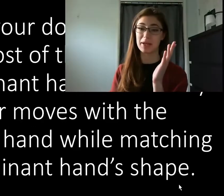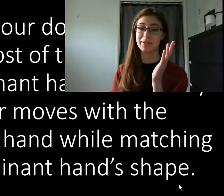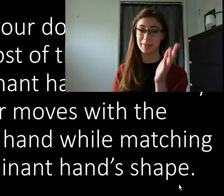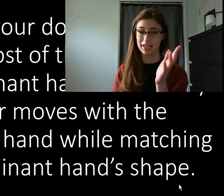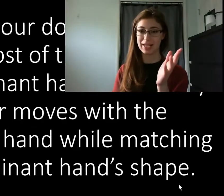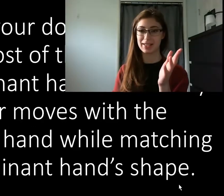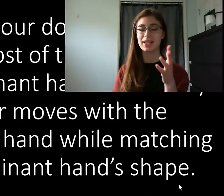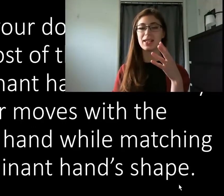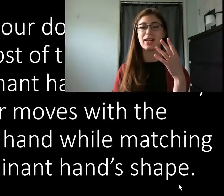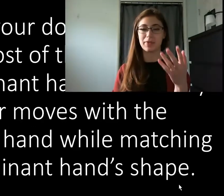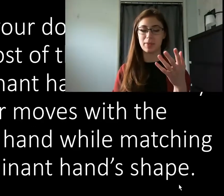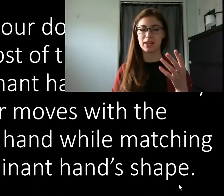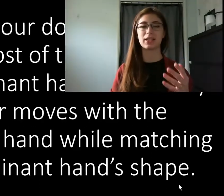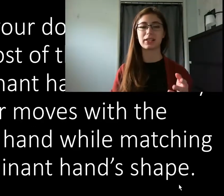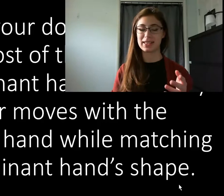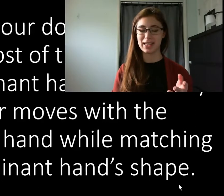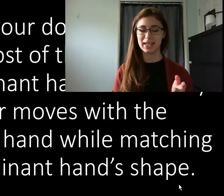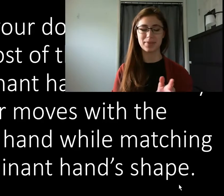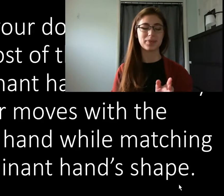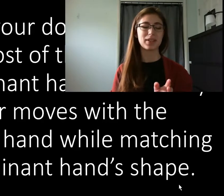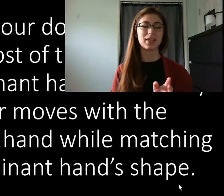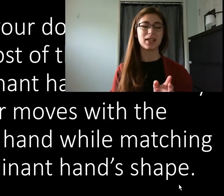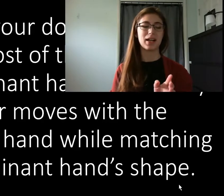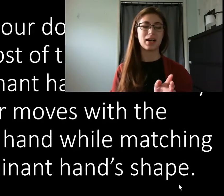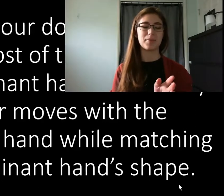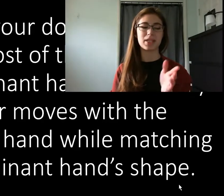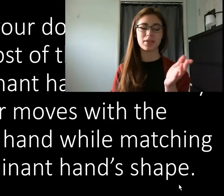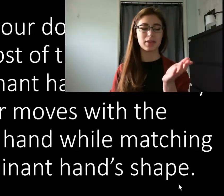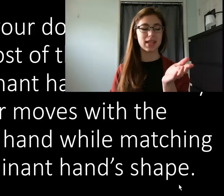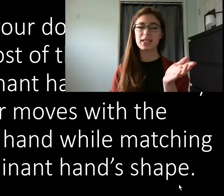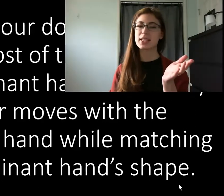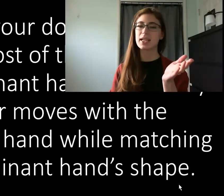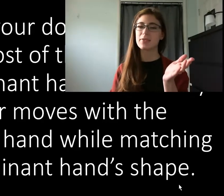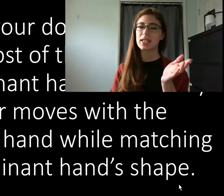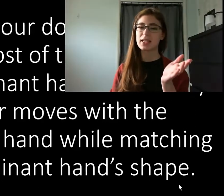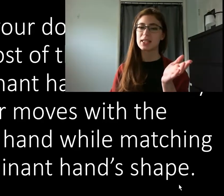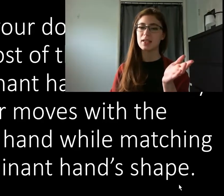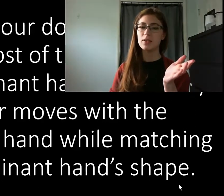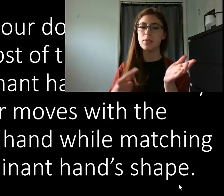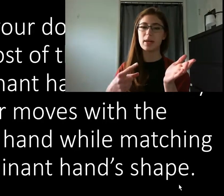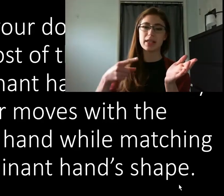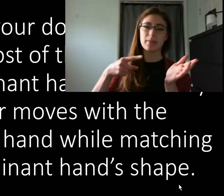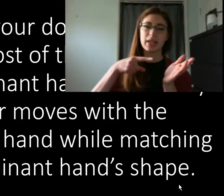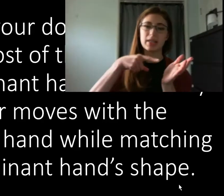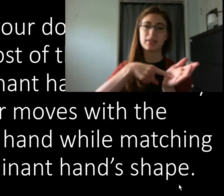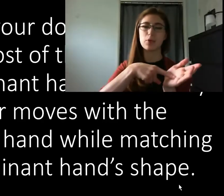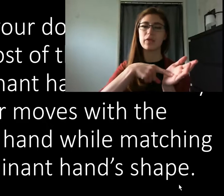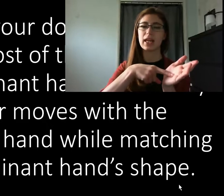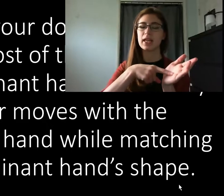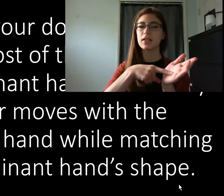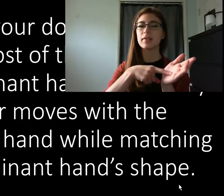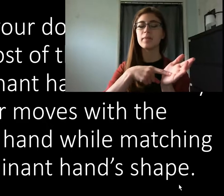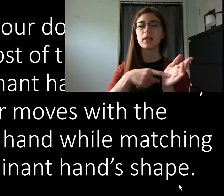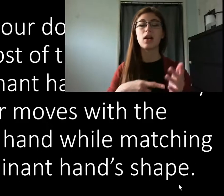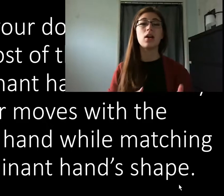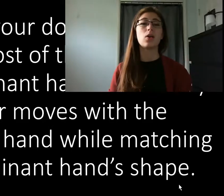is my non-dominant hand, if I'm not clearly saying it. So this hand is kind of staying still, but my dominant hand is moving